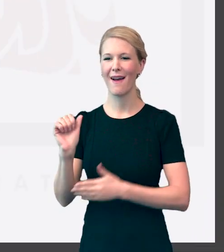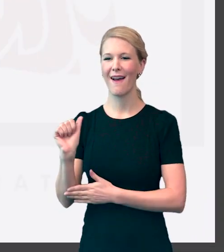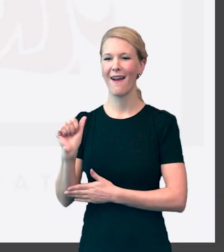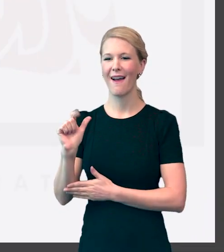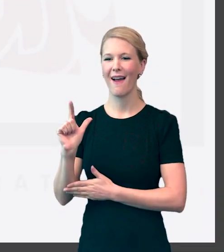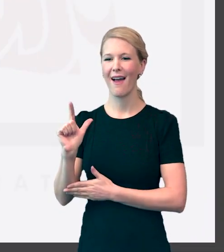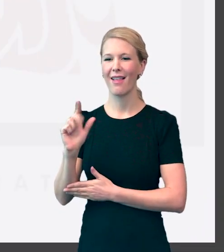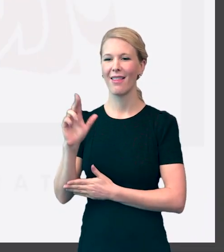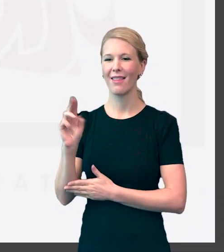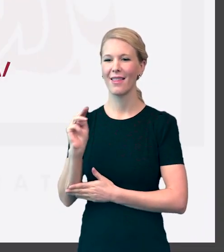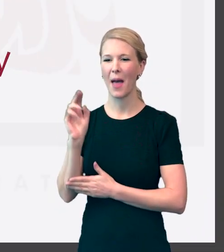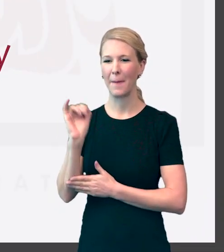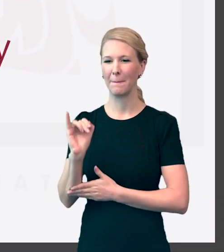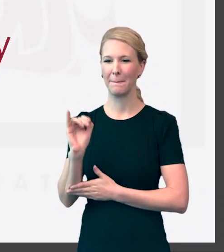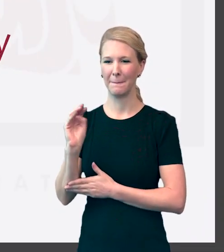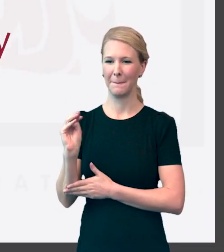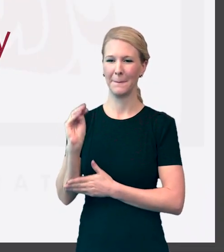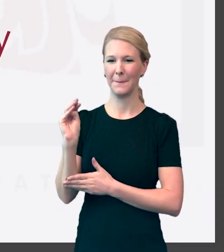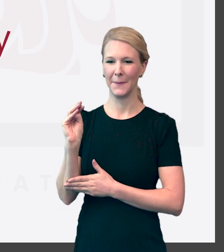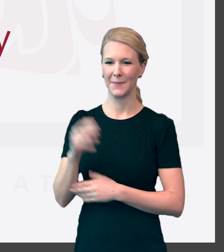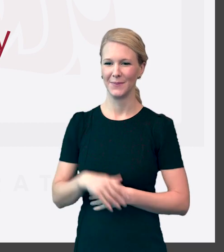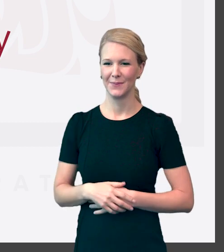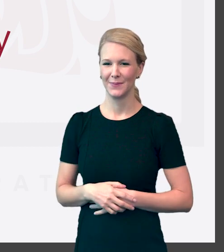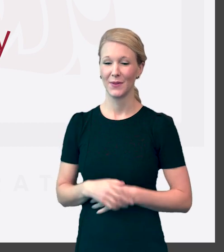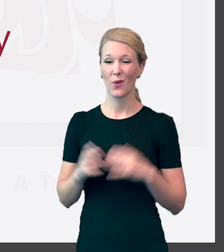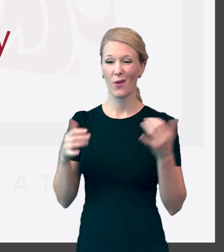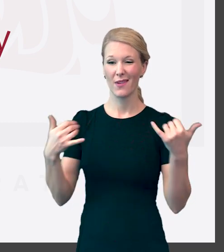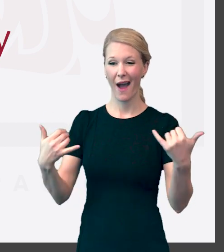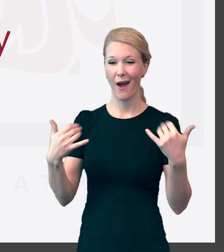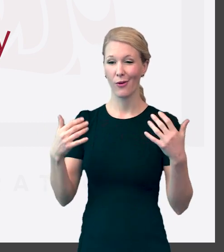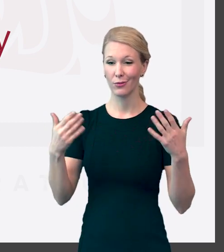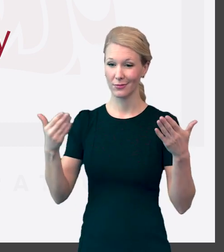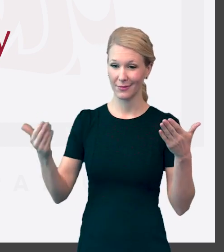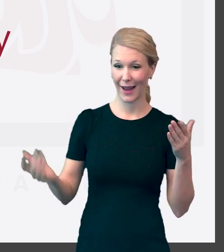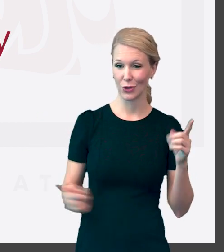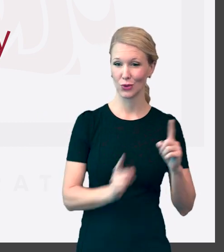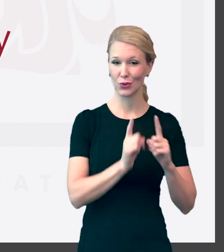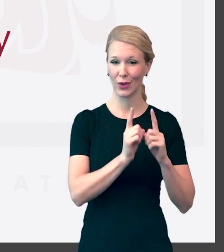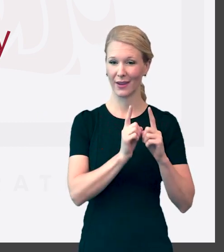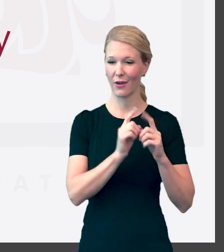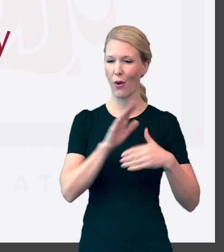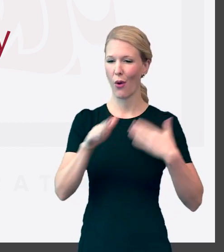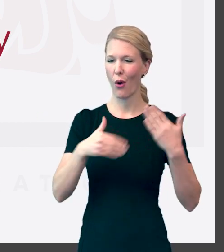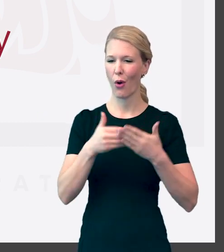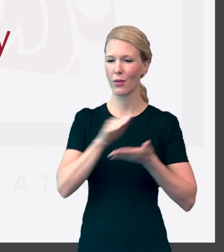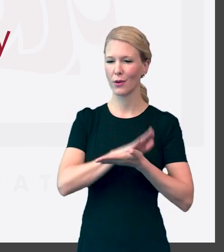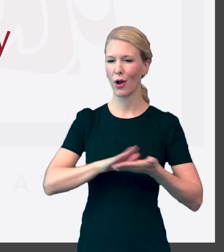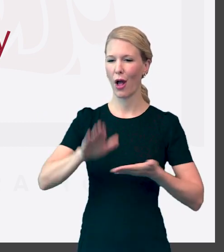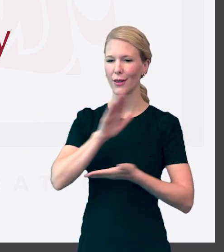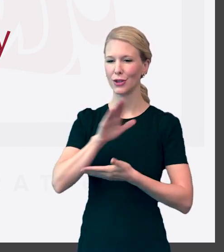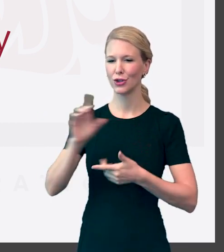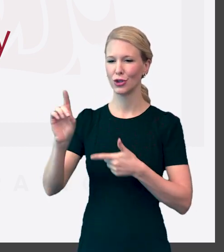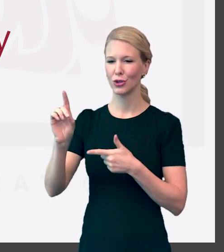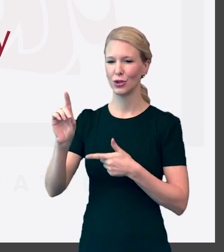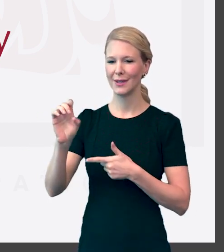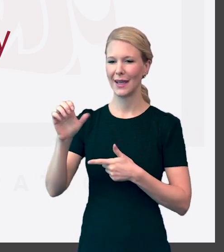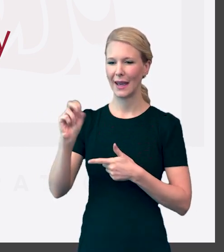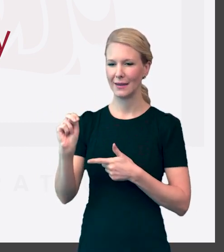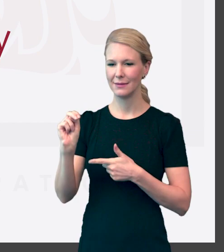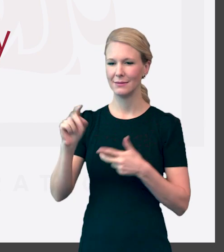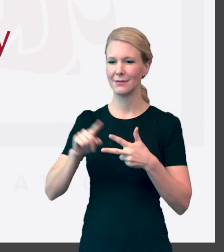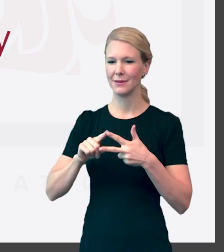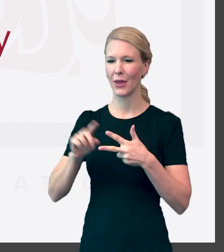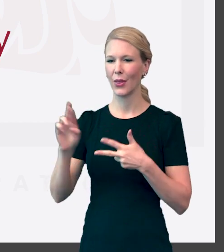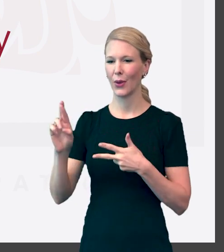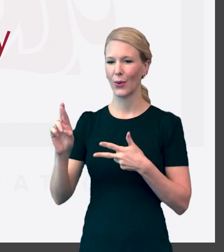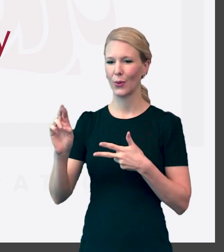Now entering the President's Platform Party, made up of Washington State University College Deans, a Regent, the